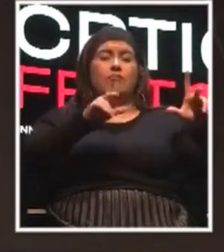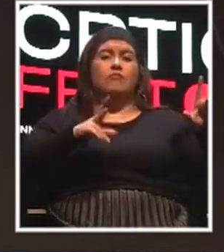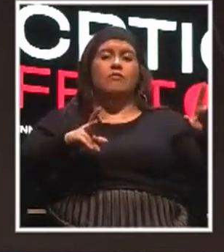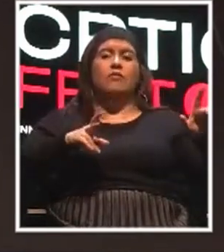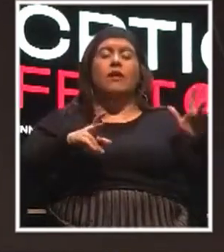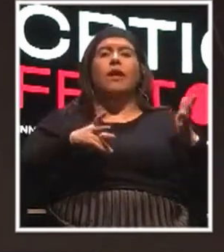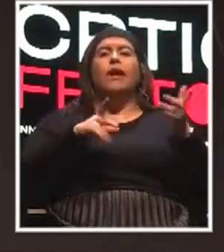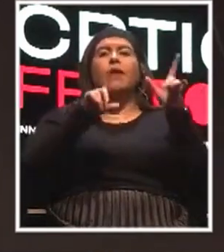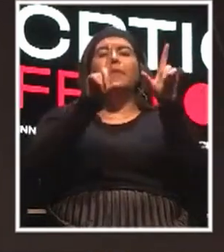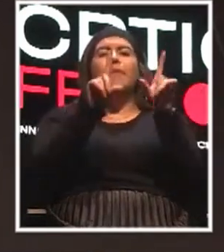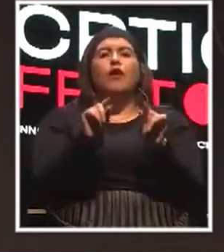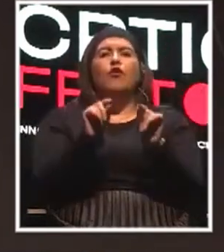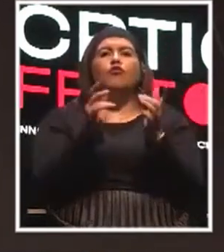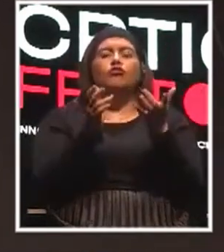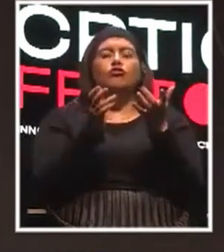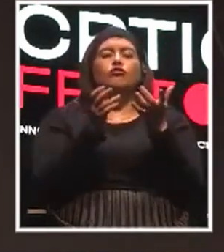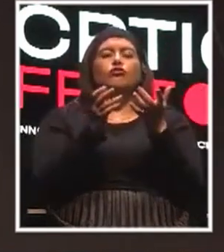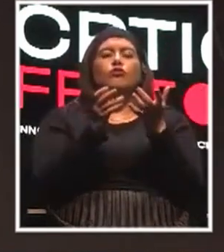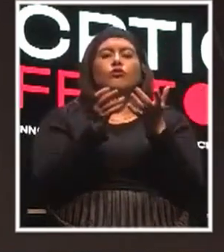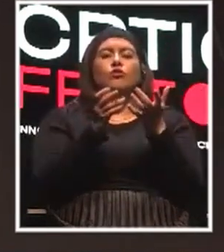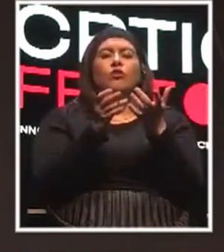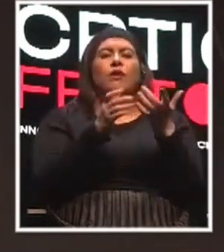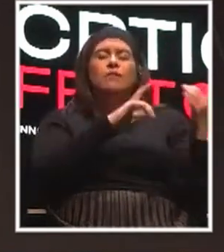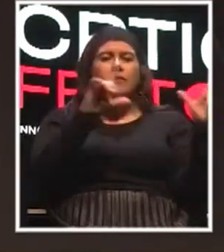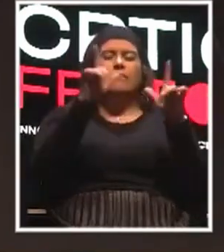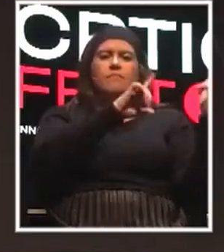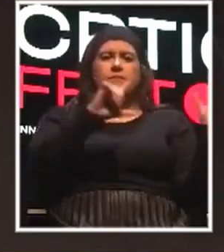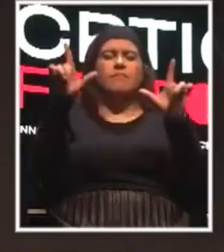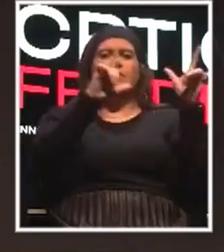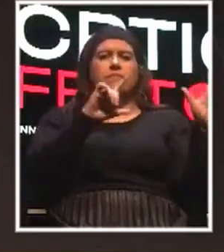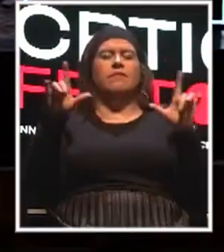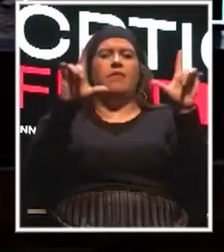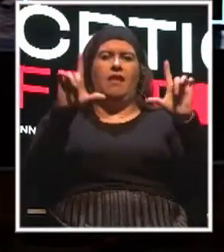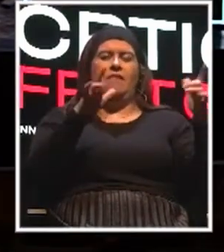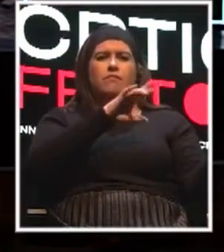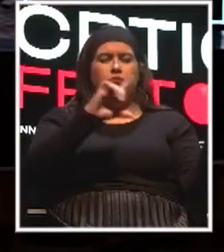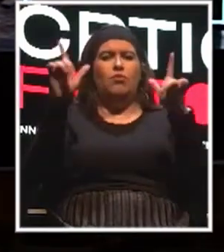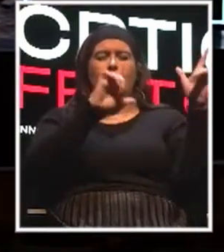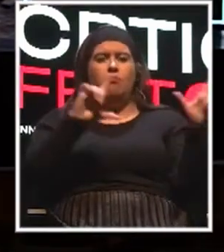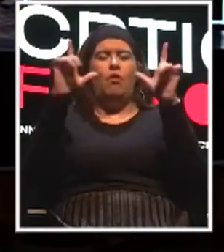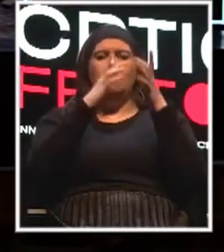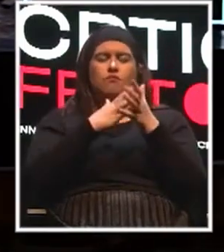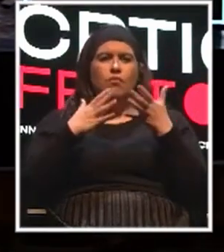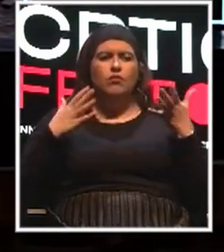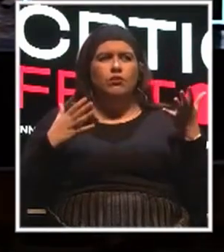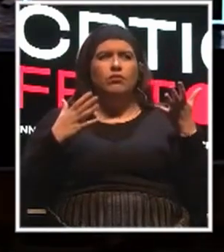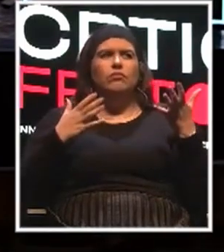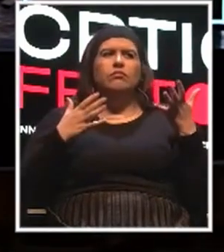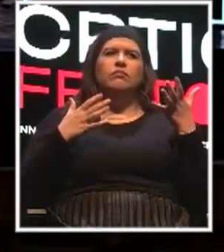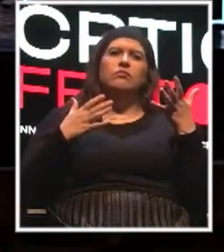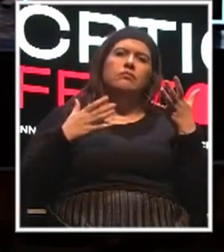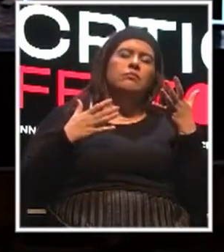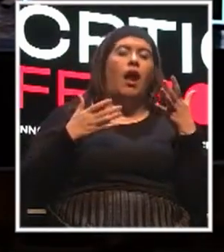made, maybe a good idea would be to give the audience more with the fewer shows that you make to create